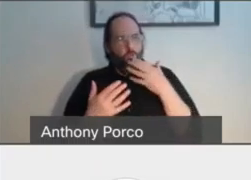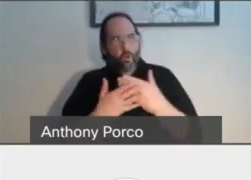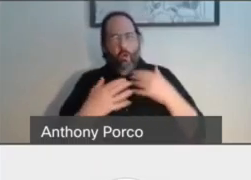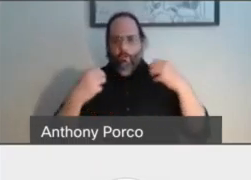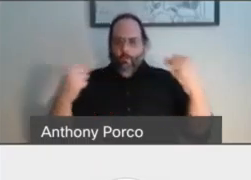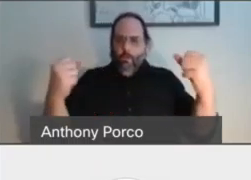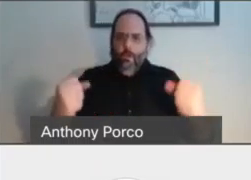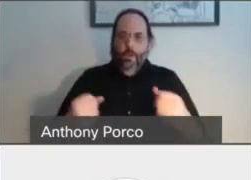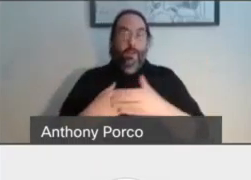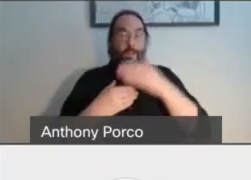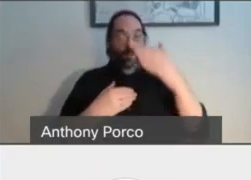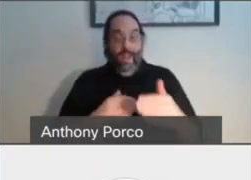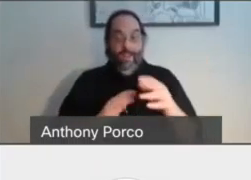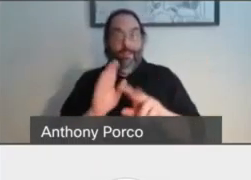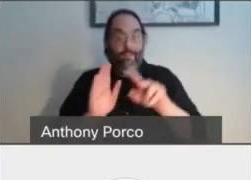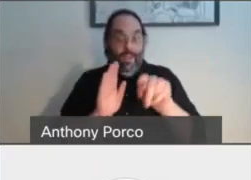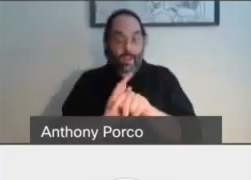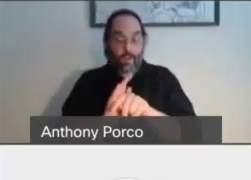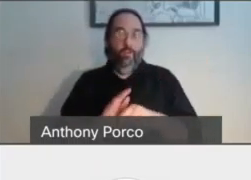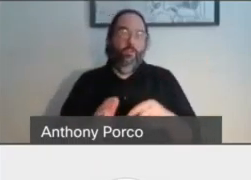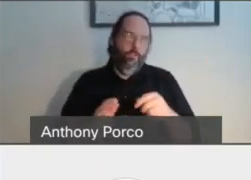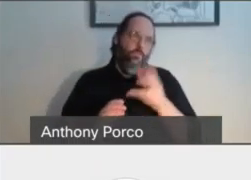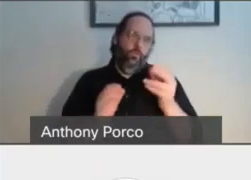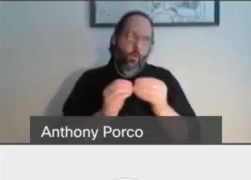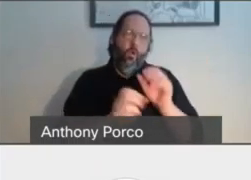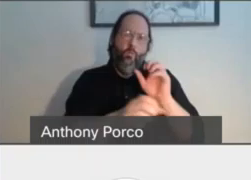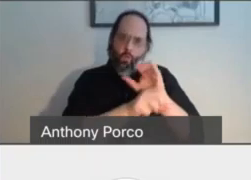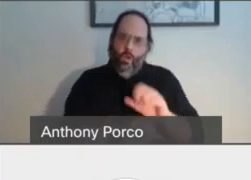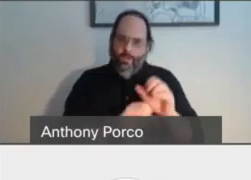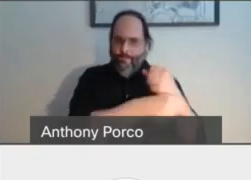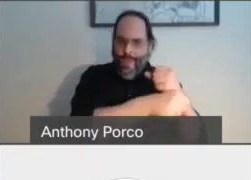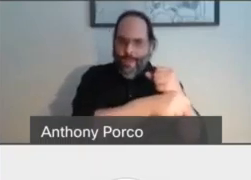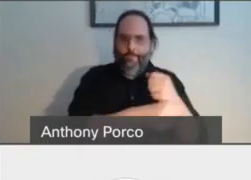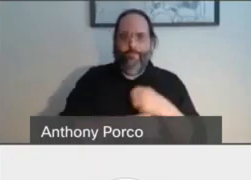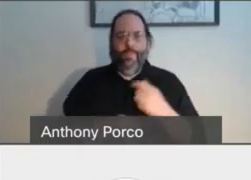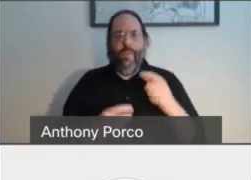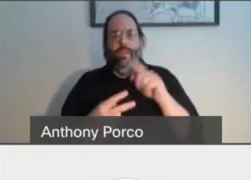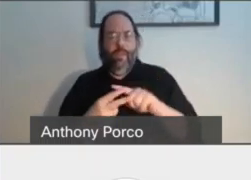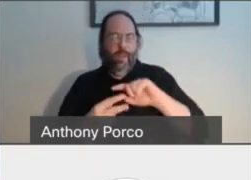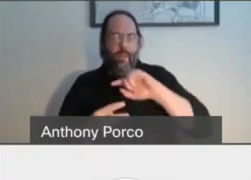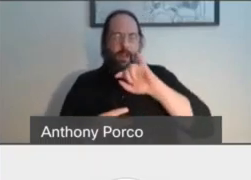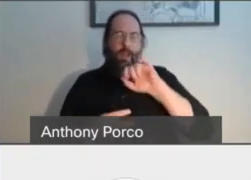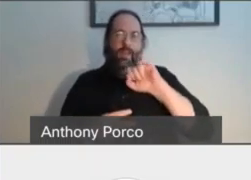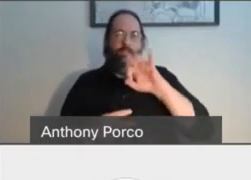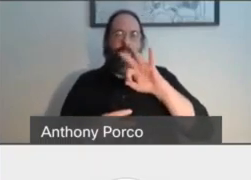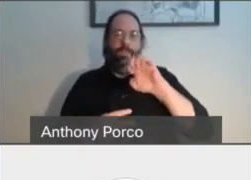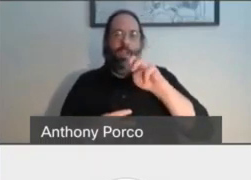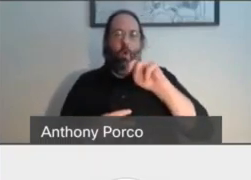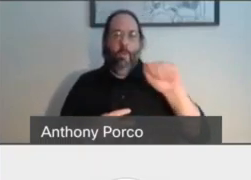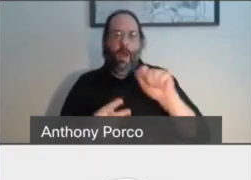move on to our next videos from a couple more of our employees. We have Ifeoma Muoka and Cheryl